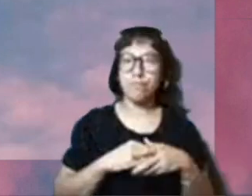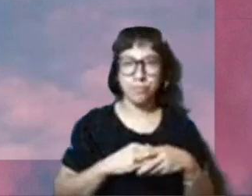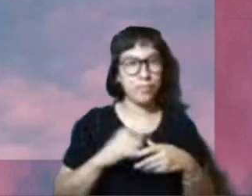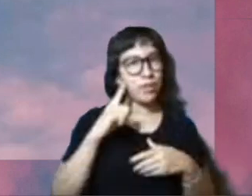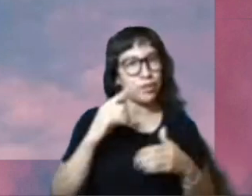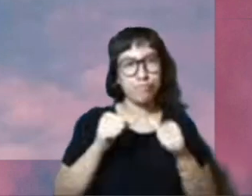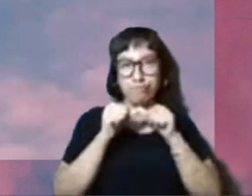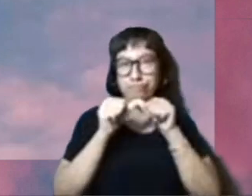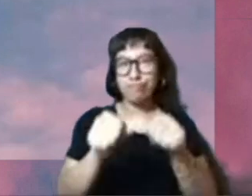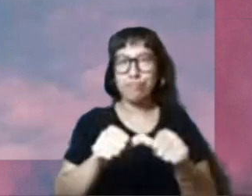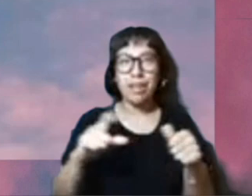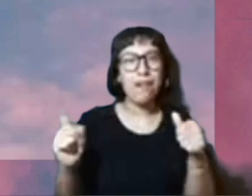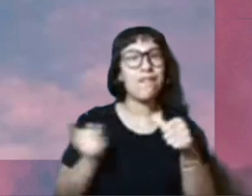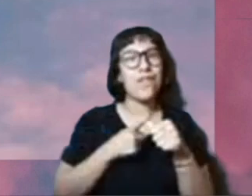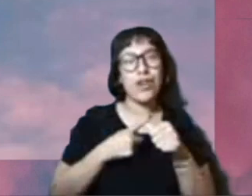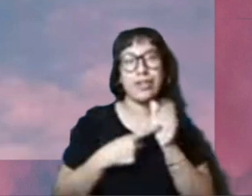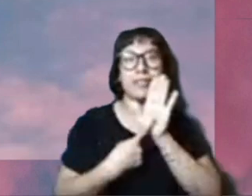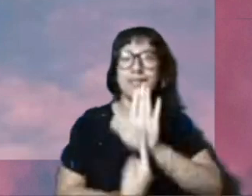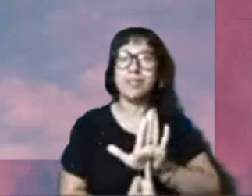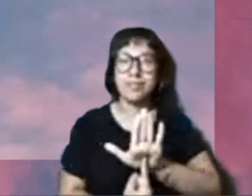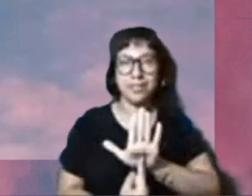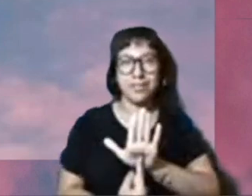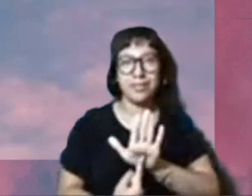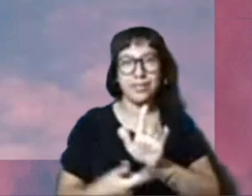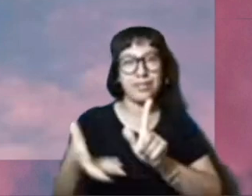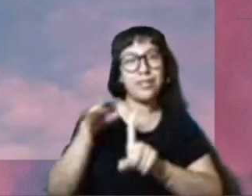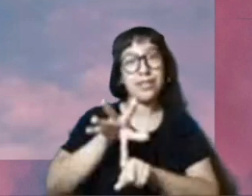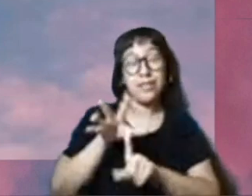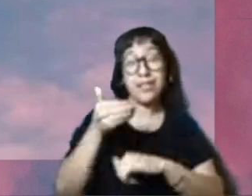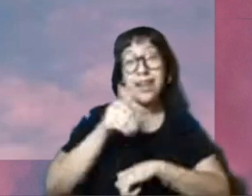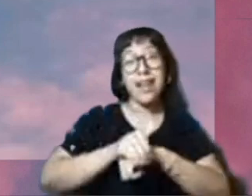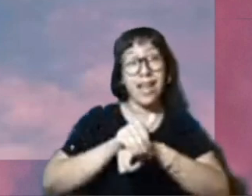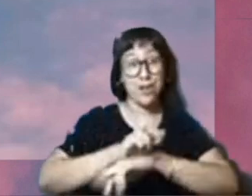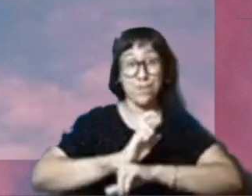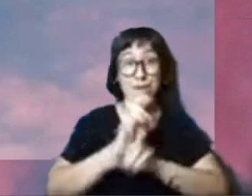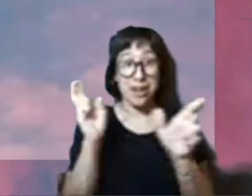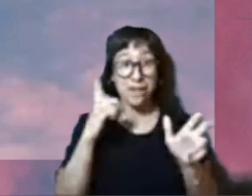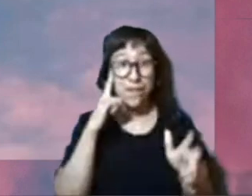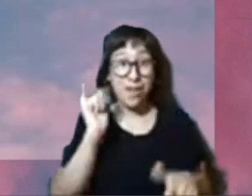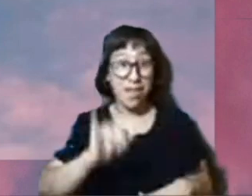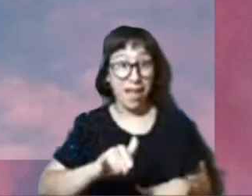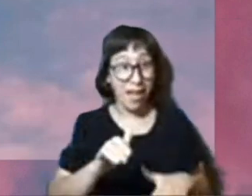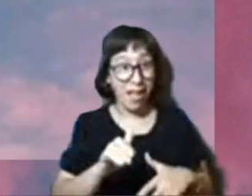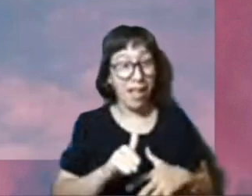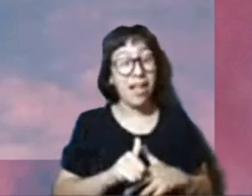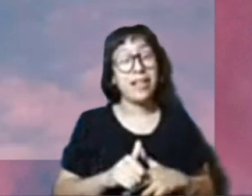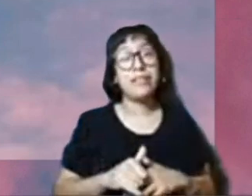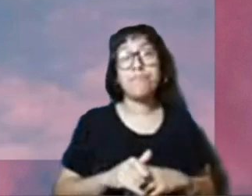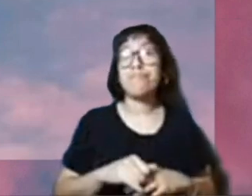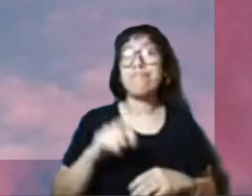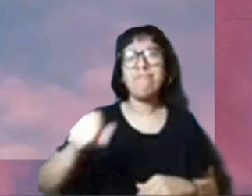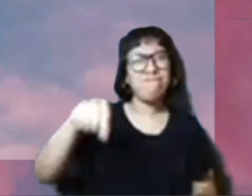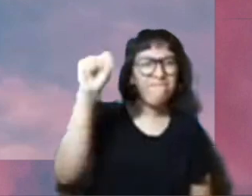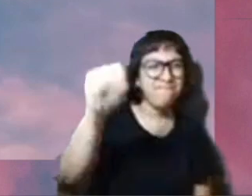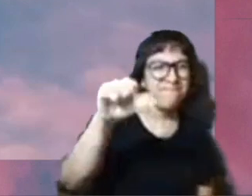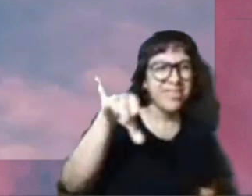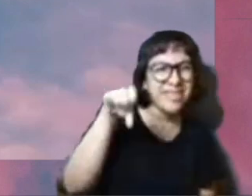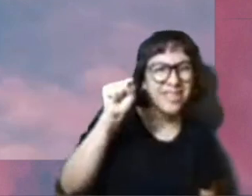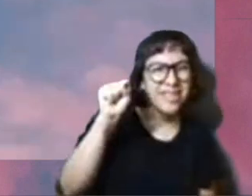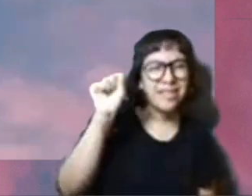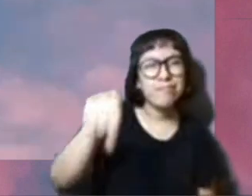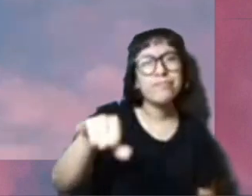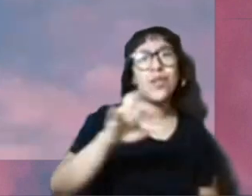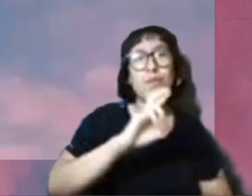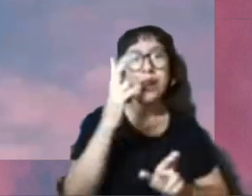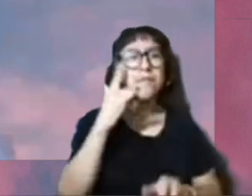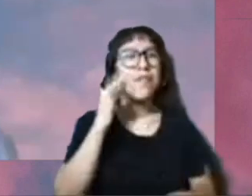move us into our first feature set of the night. Okay, so if y'all ready for that, drop a yeah in the comments. If y'all